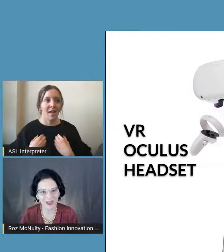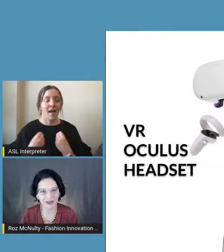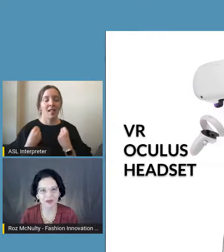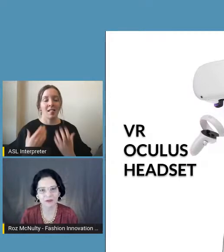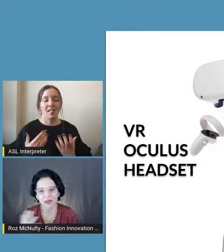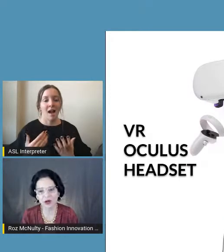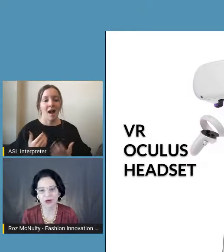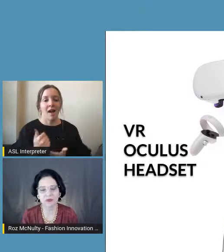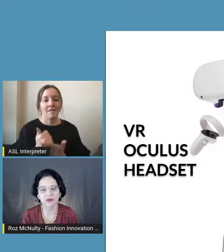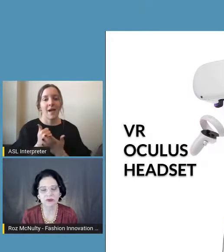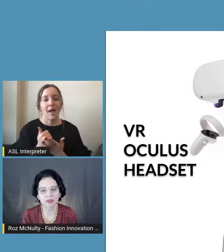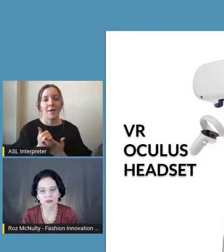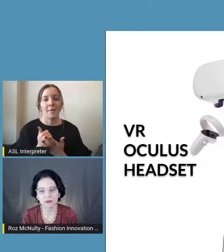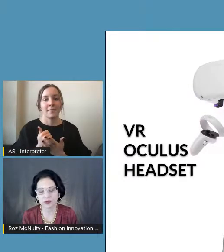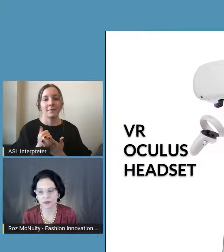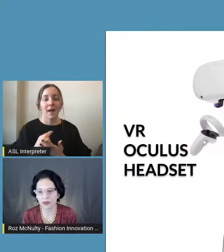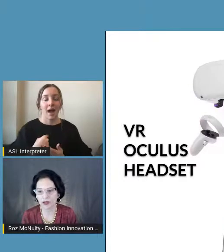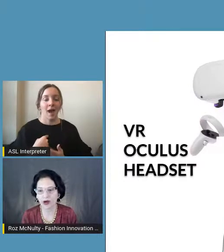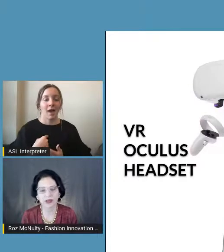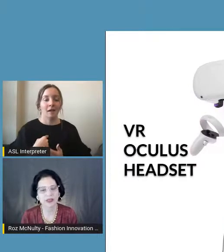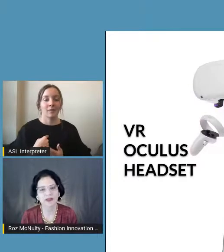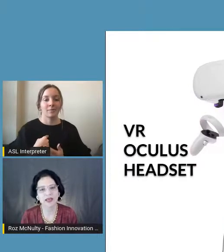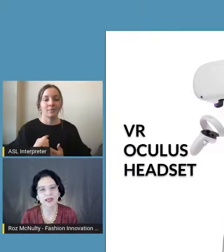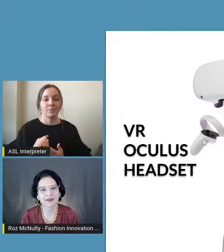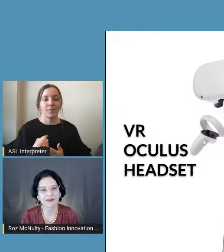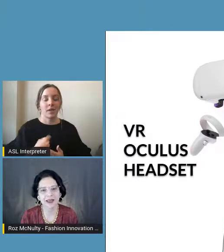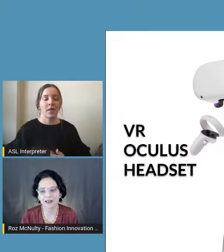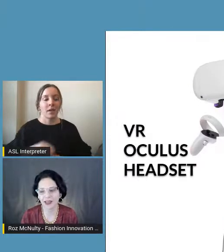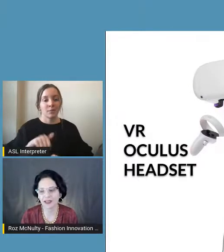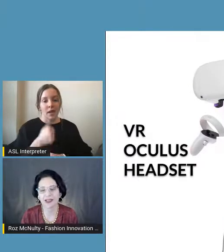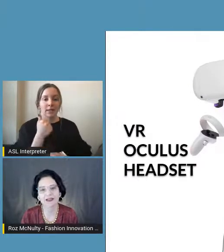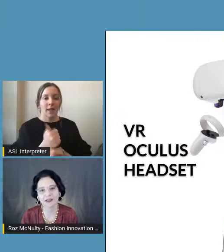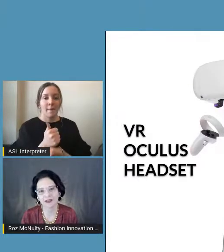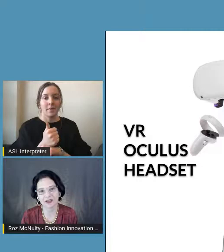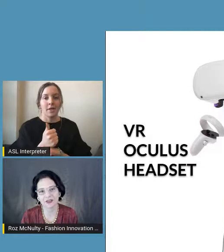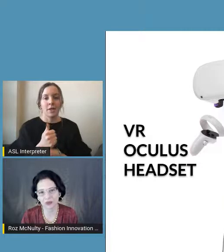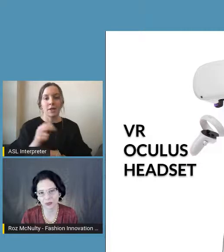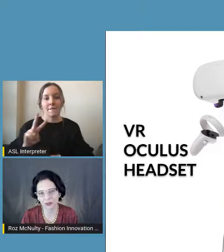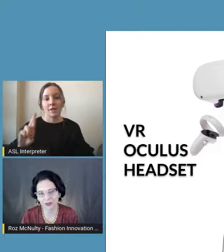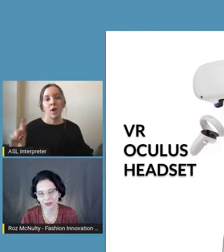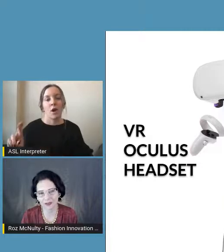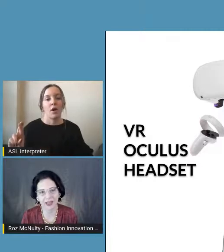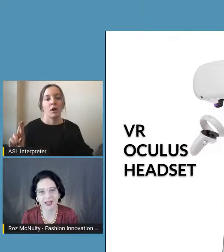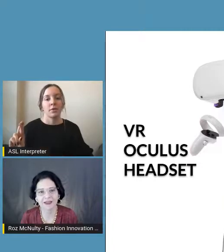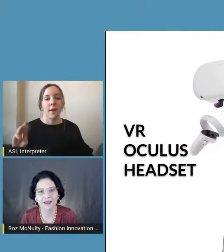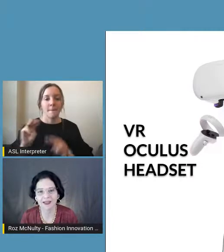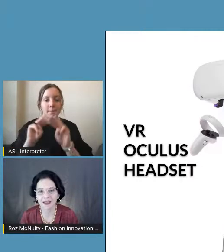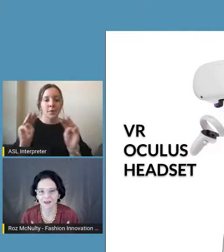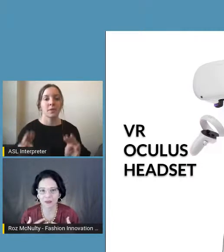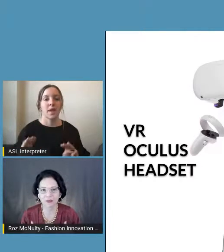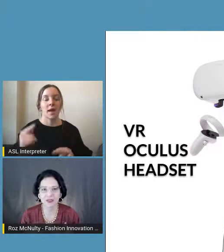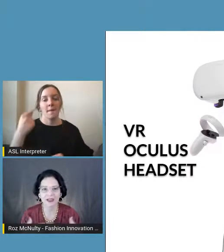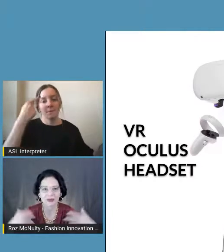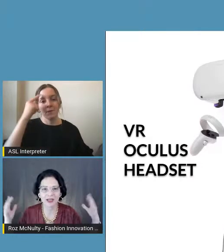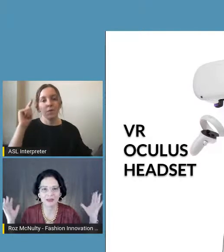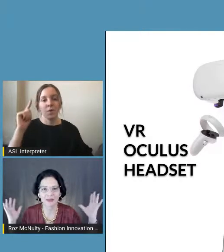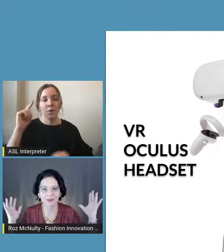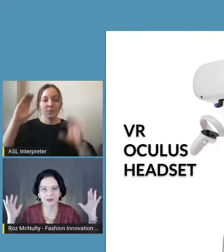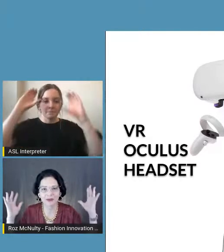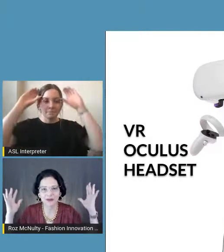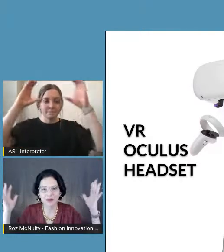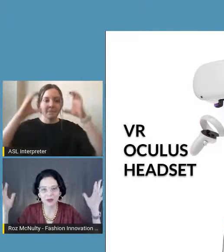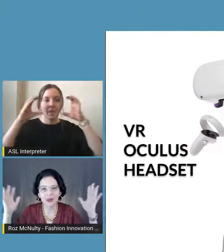that created a VR museum for the Oculus headset, and it is exquisite. And it is a really